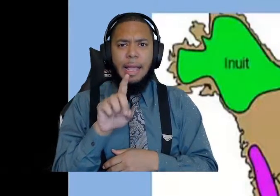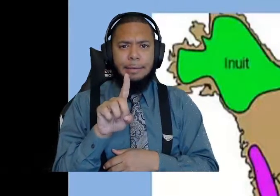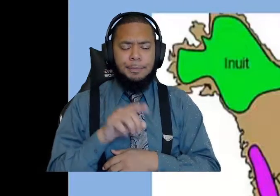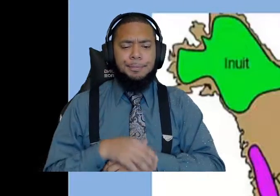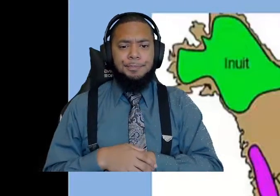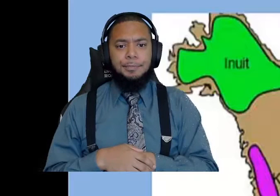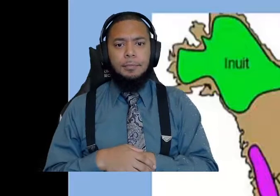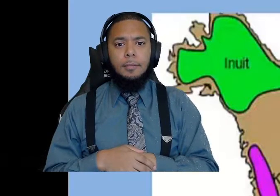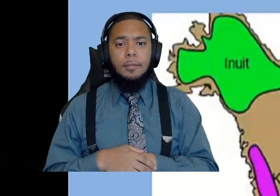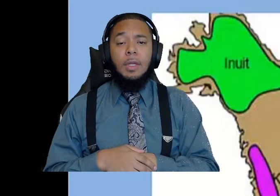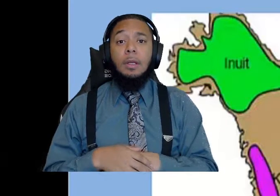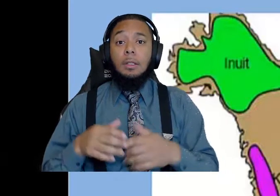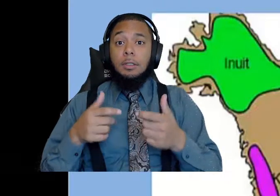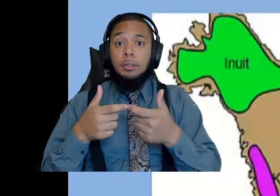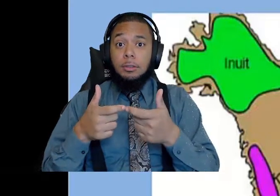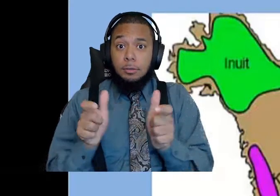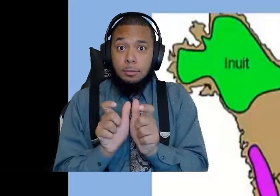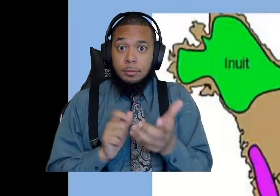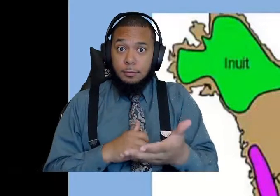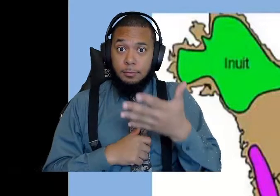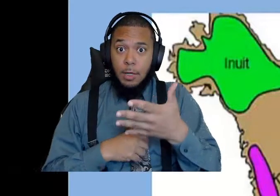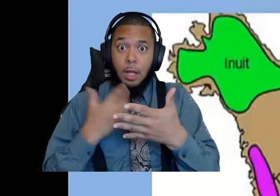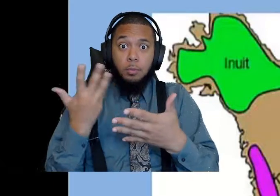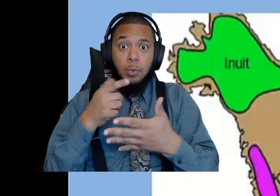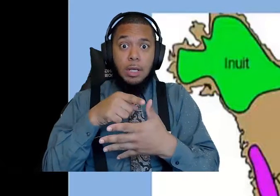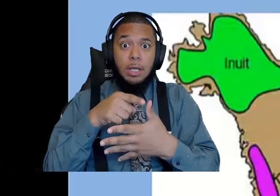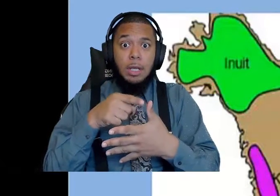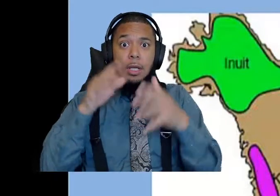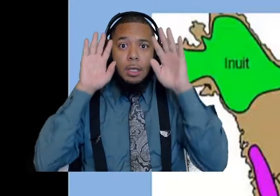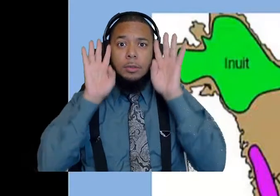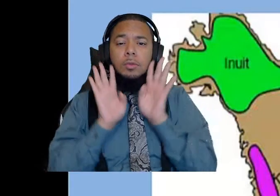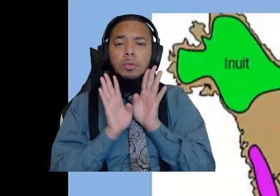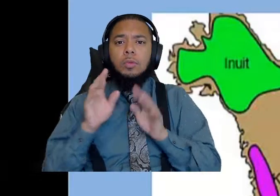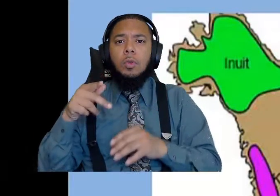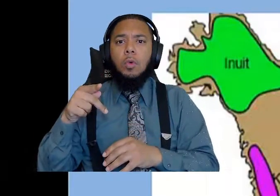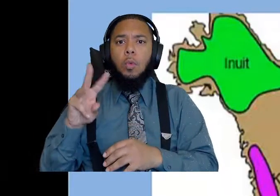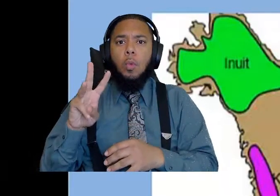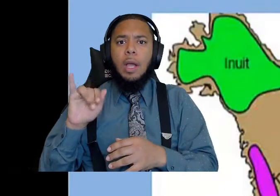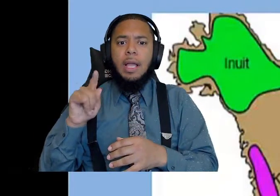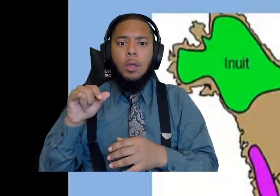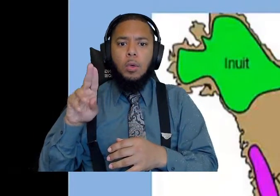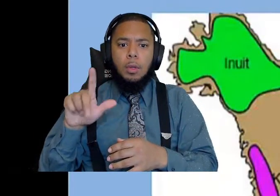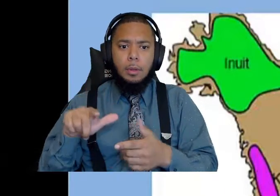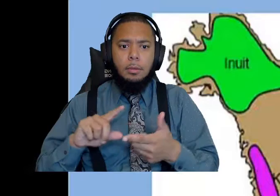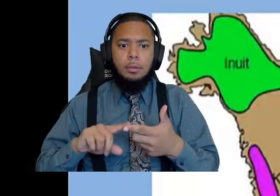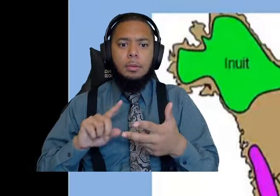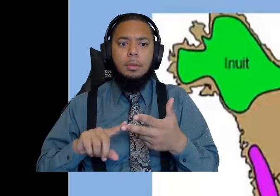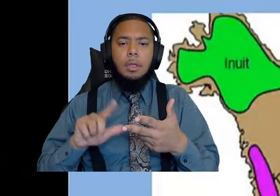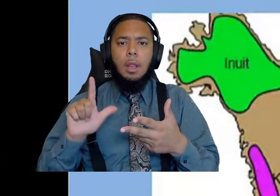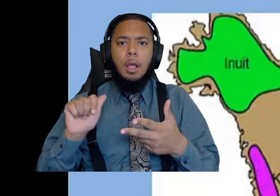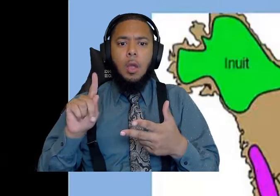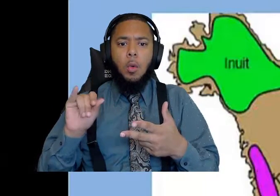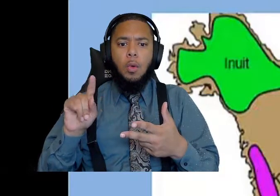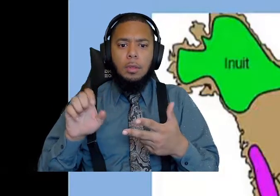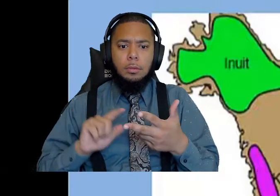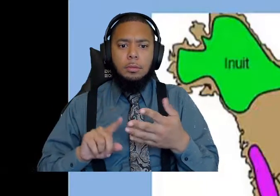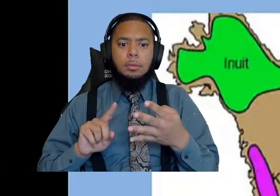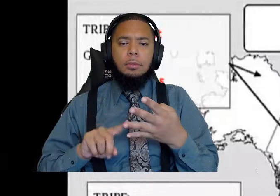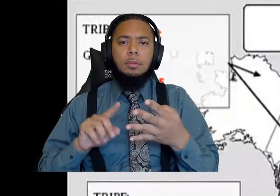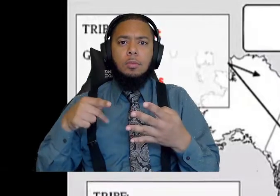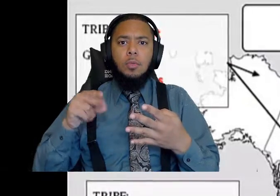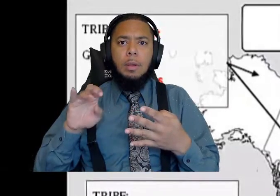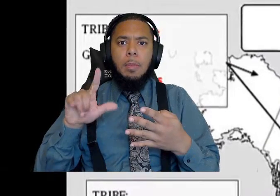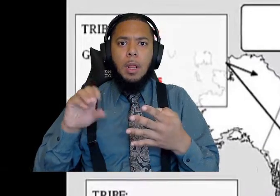The 5 tribes we're going to be learning about are the Inuit, Kwakiutl, Pueblo, Lakota, and